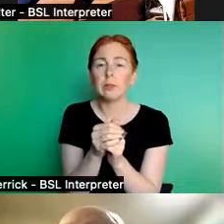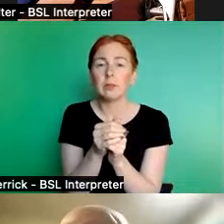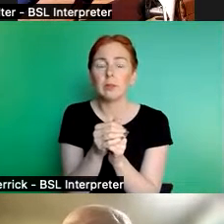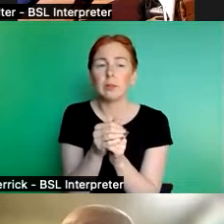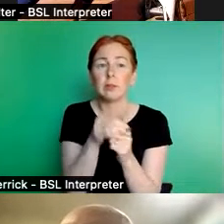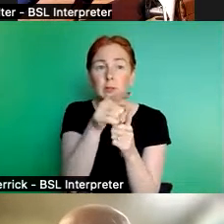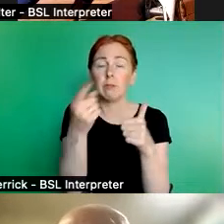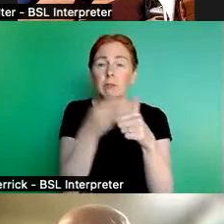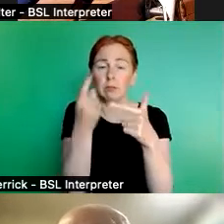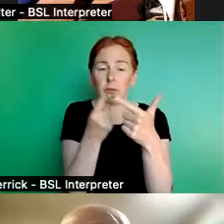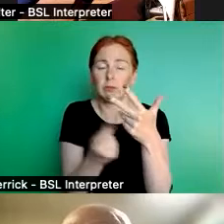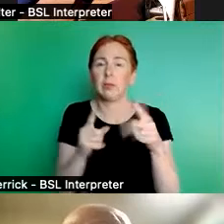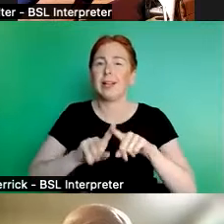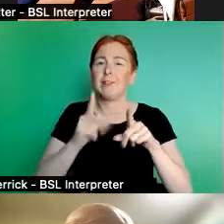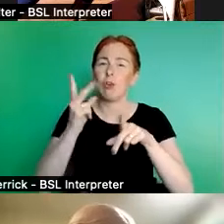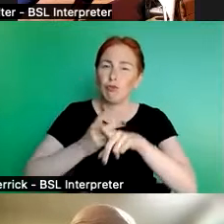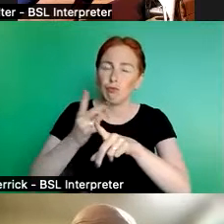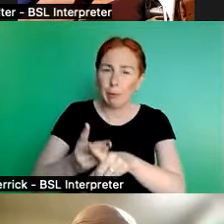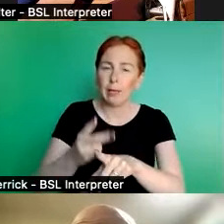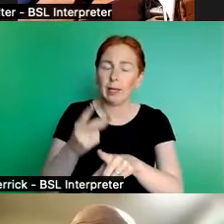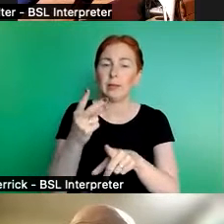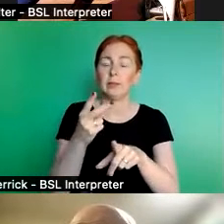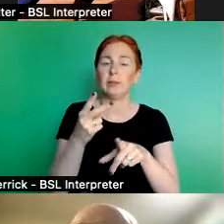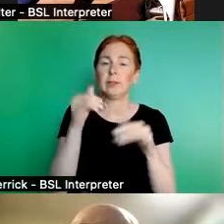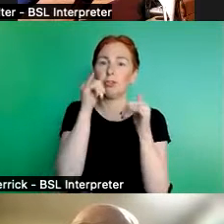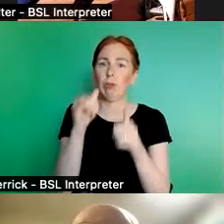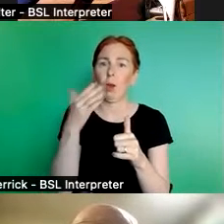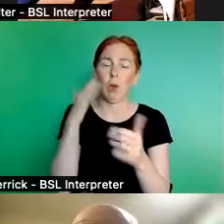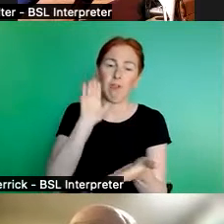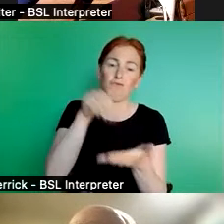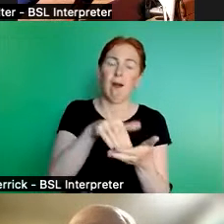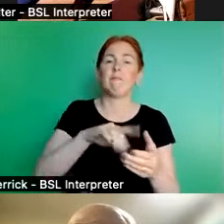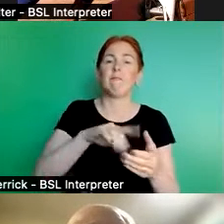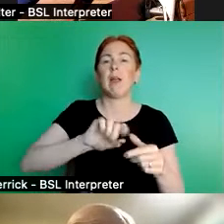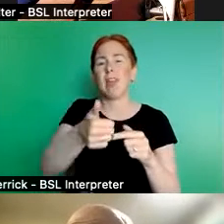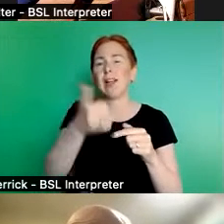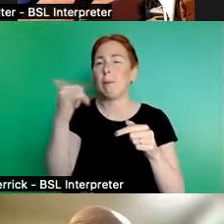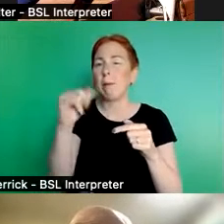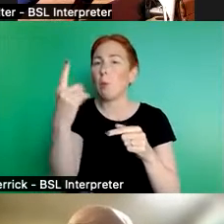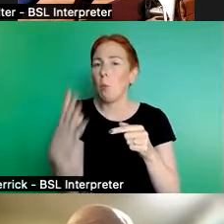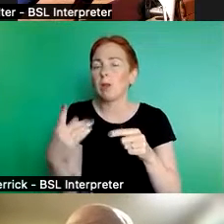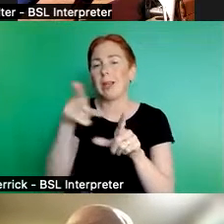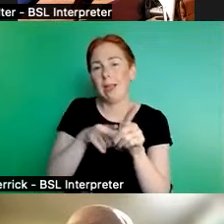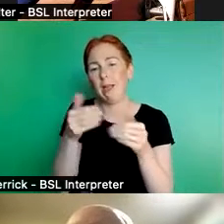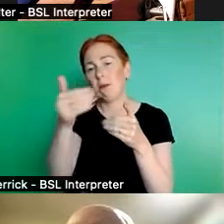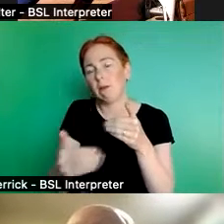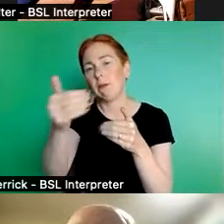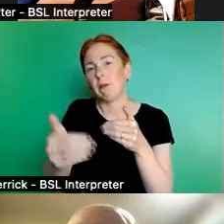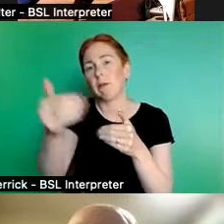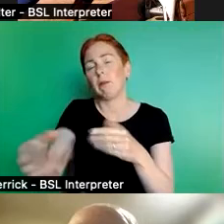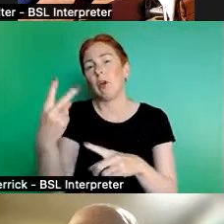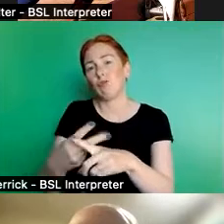things on repeat. Maybe not very often, maybe only once a year, but there are a whole array of